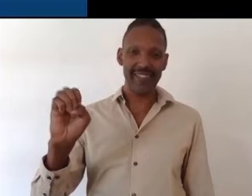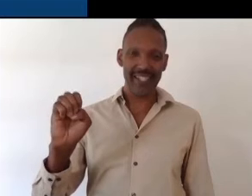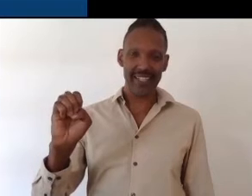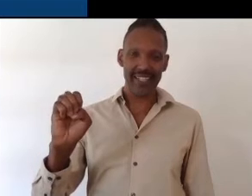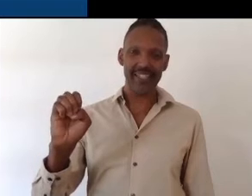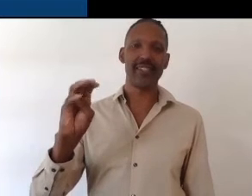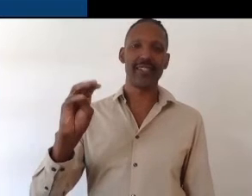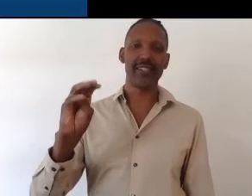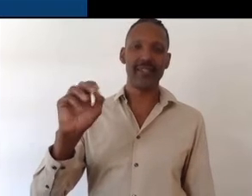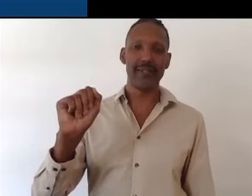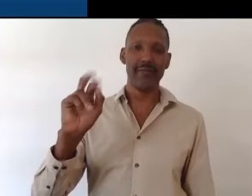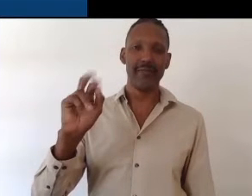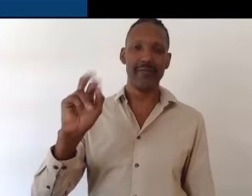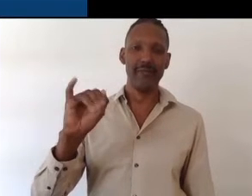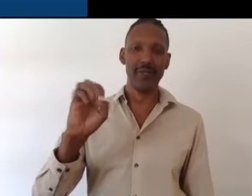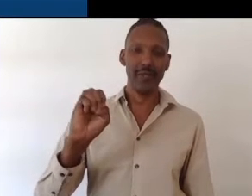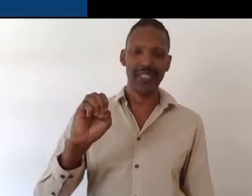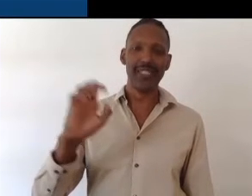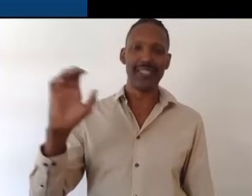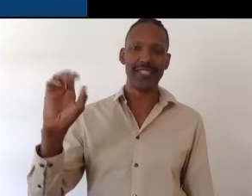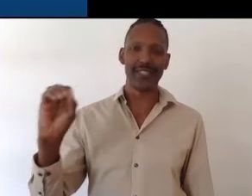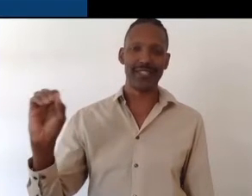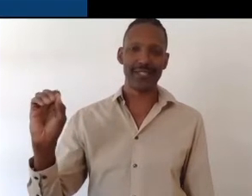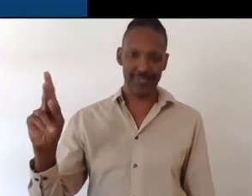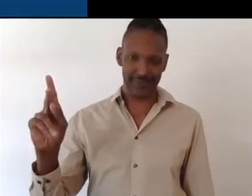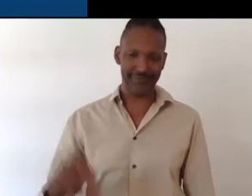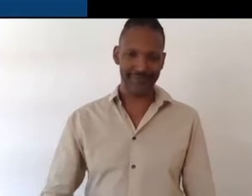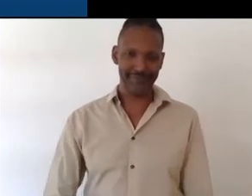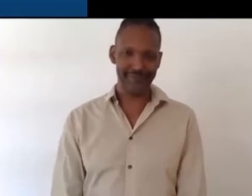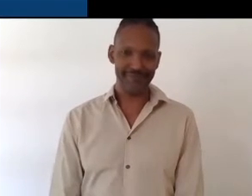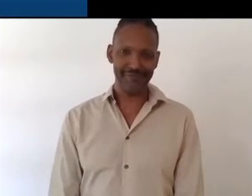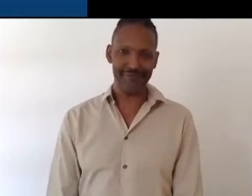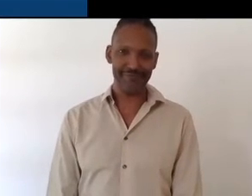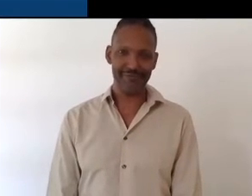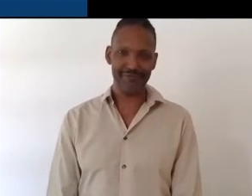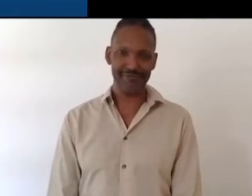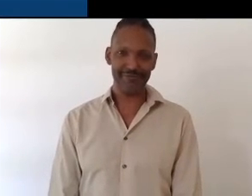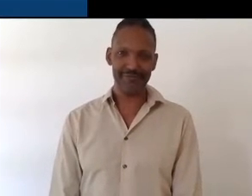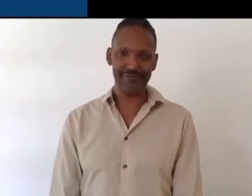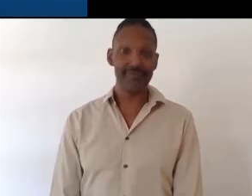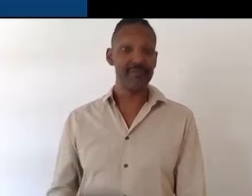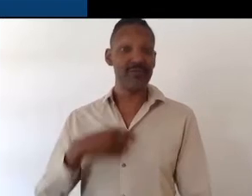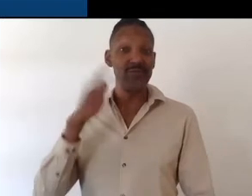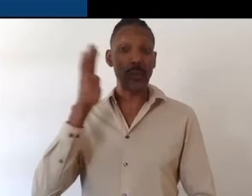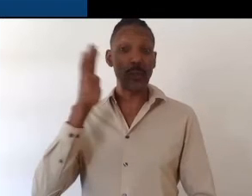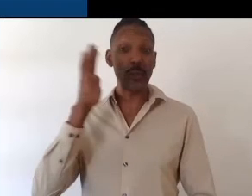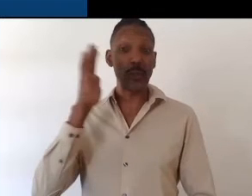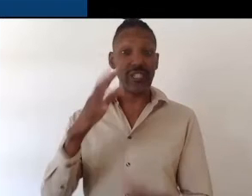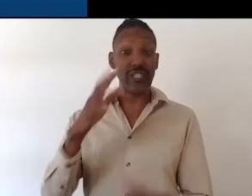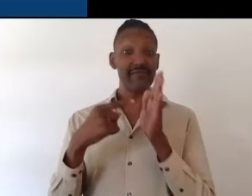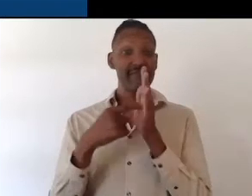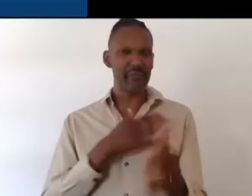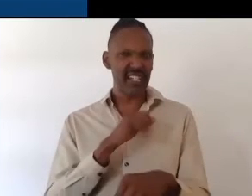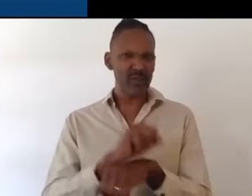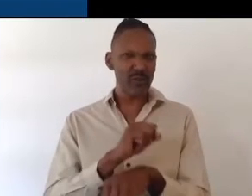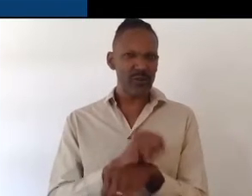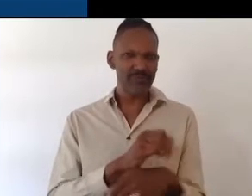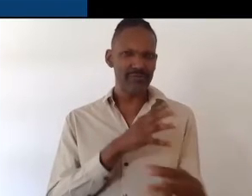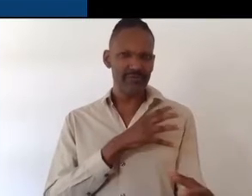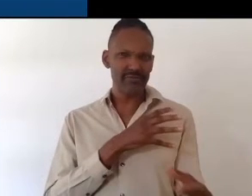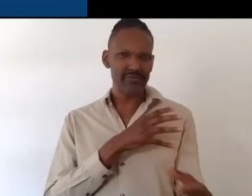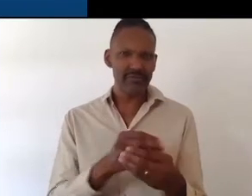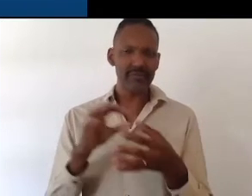today's presentation, I'm going to highlight my work in inclusive early childhood STEM education. I hope you come away with